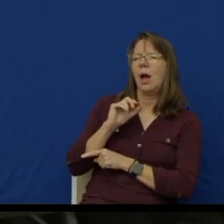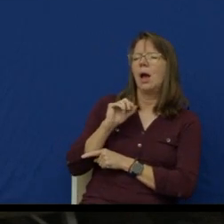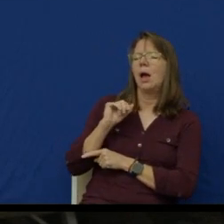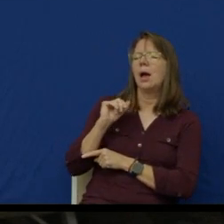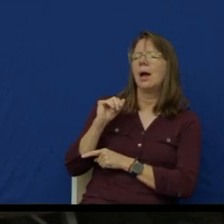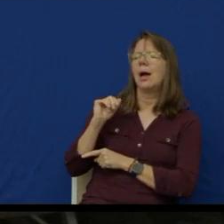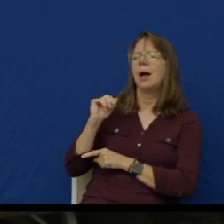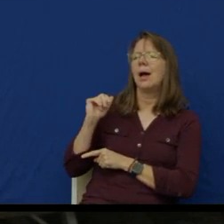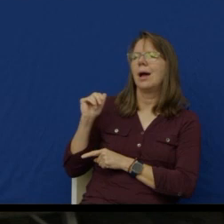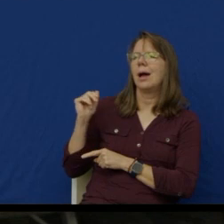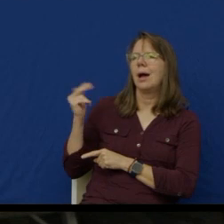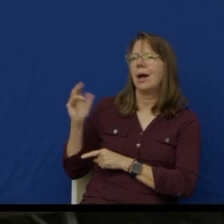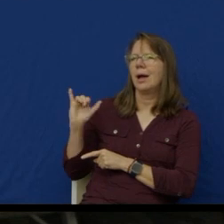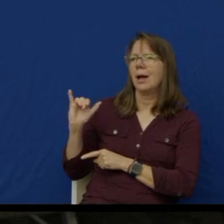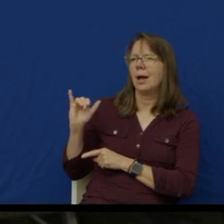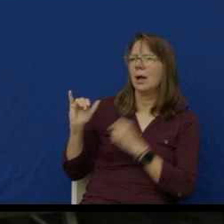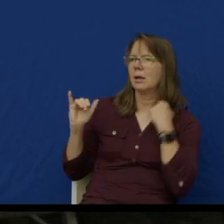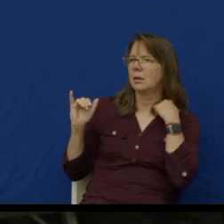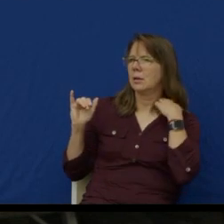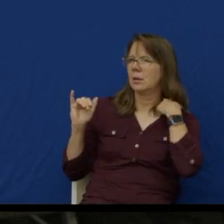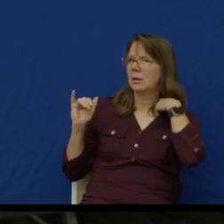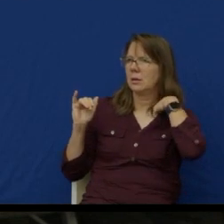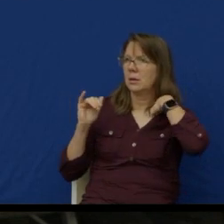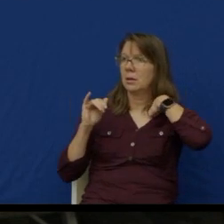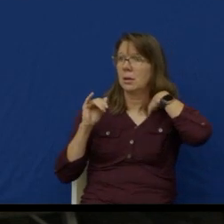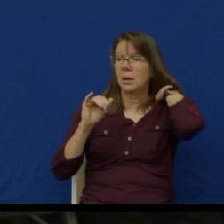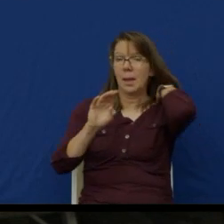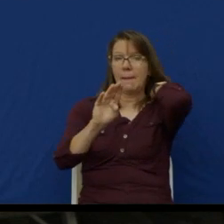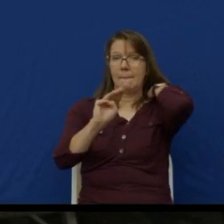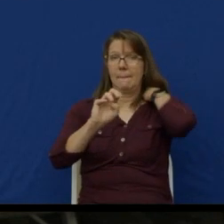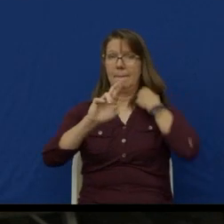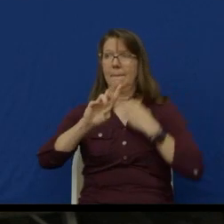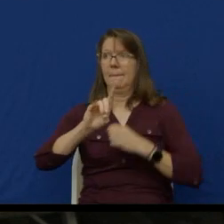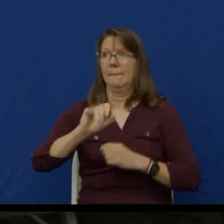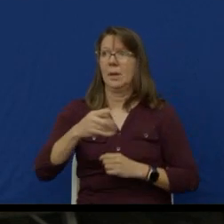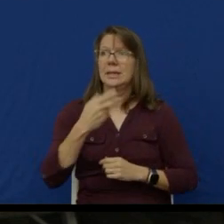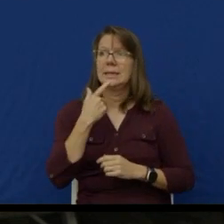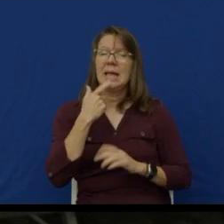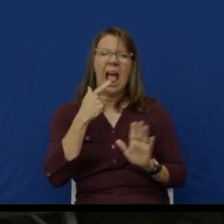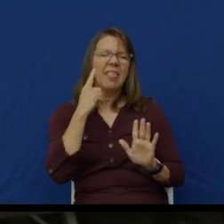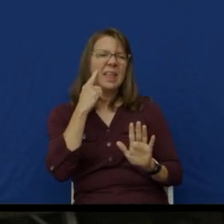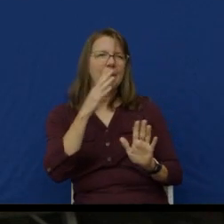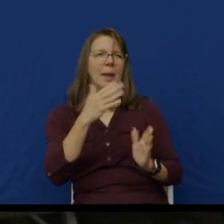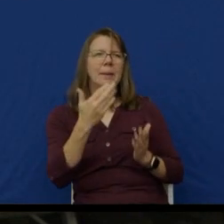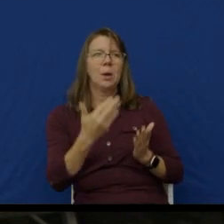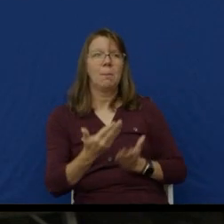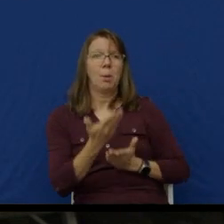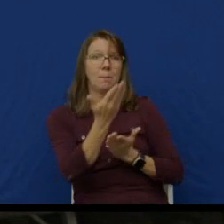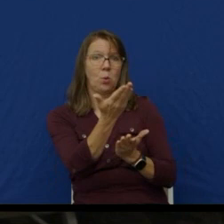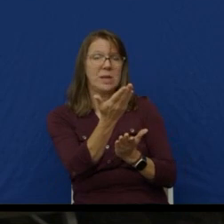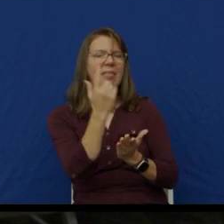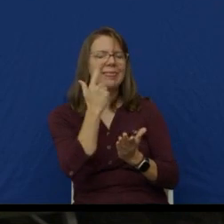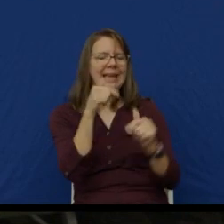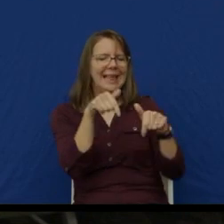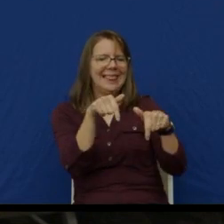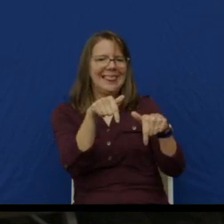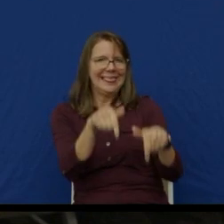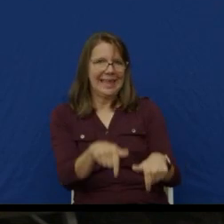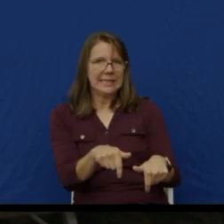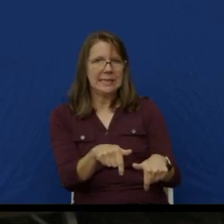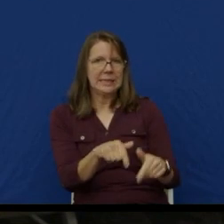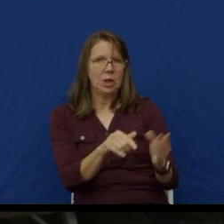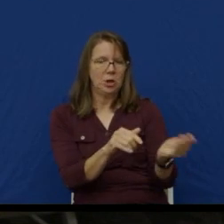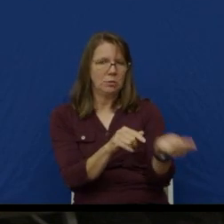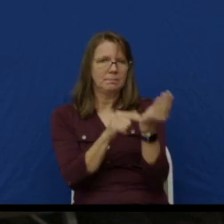done. Chair Robinson, if I could propose, because I do think we have some editing to do with the current version, just to be sure that everyone's